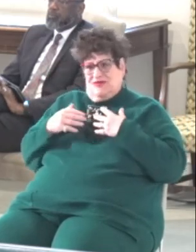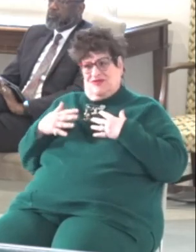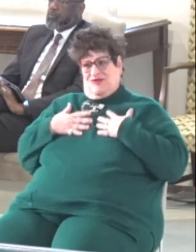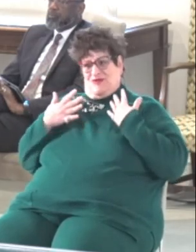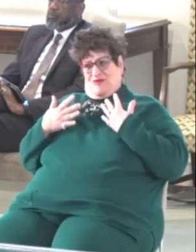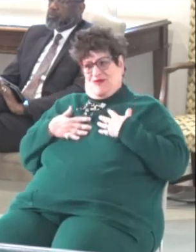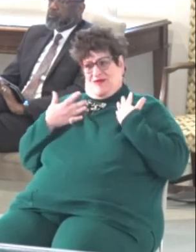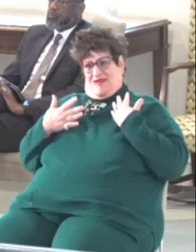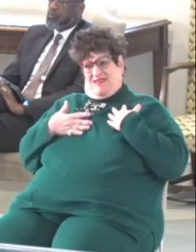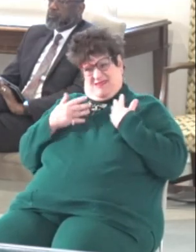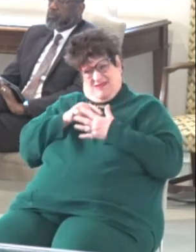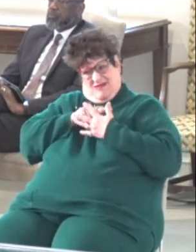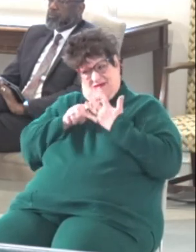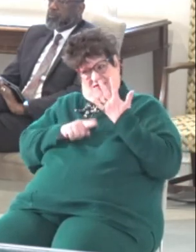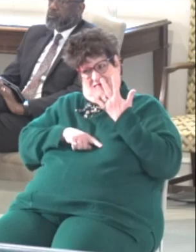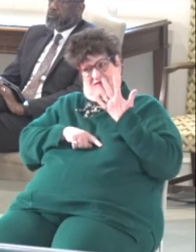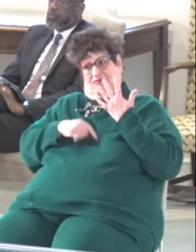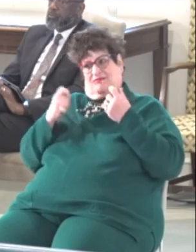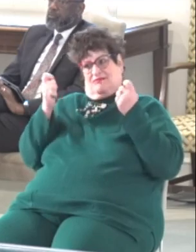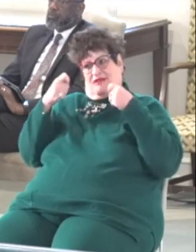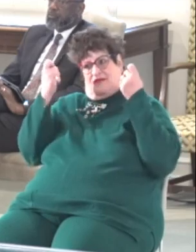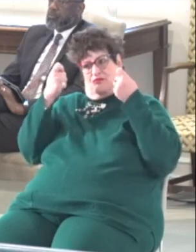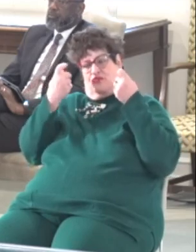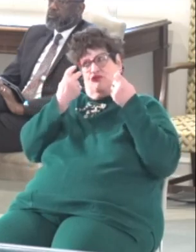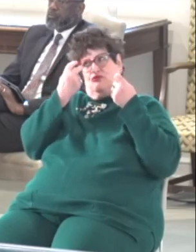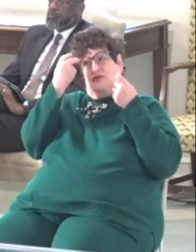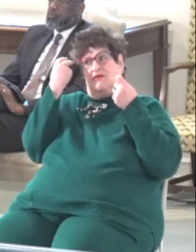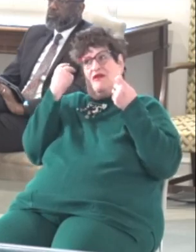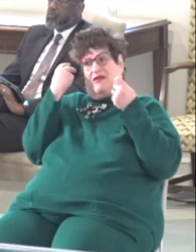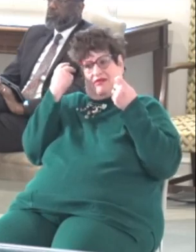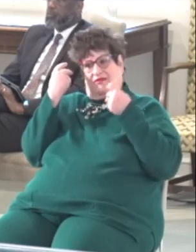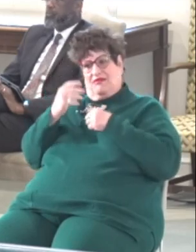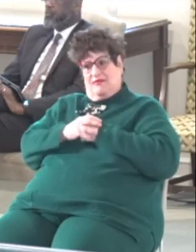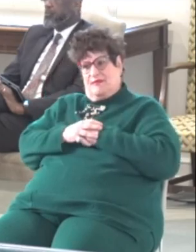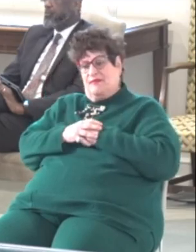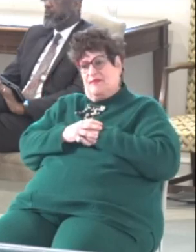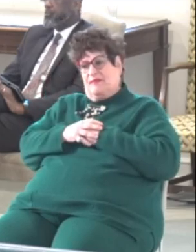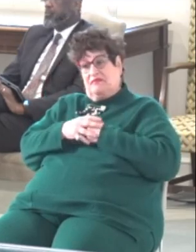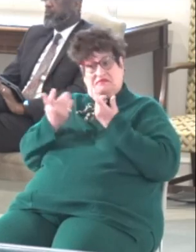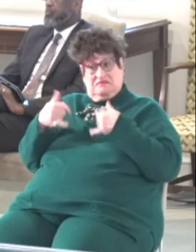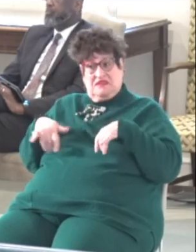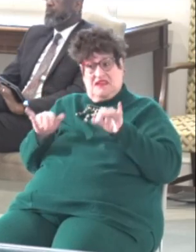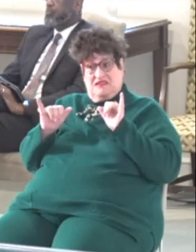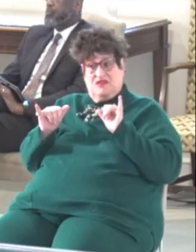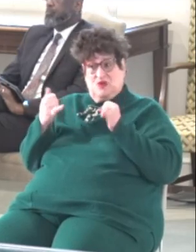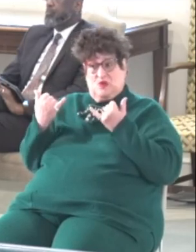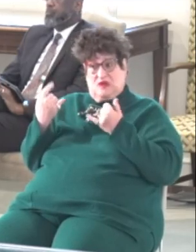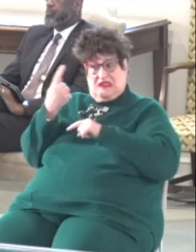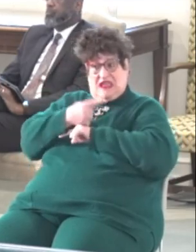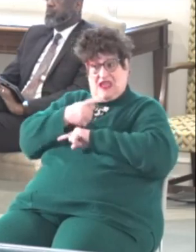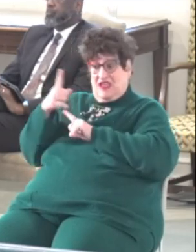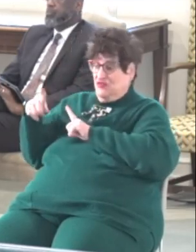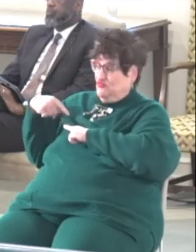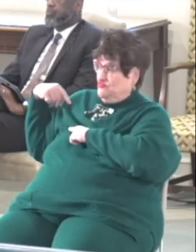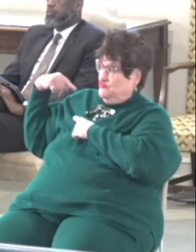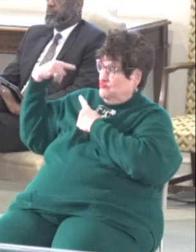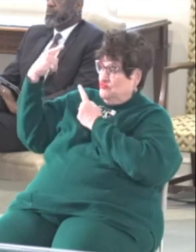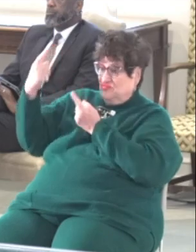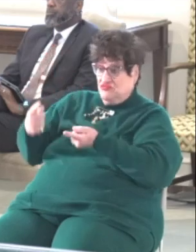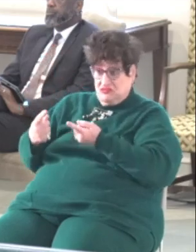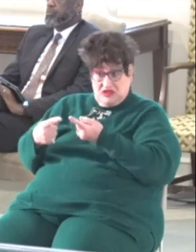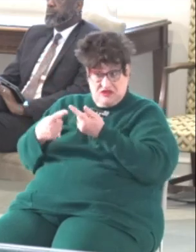joy, celebration and reflection. And it still is, if you want it to